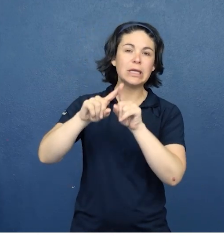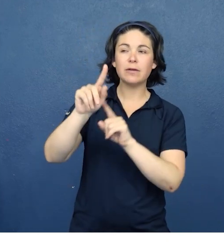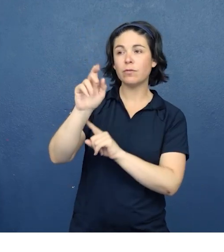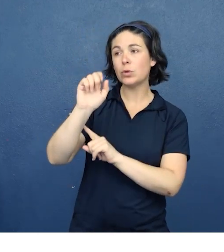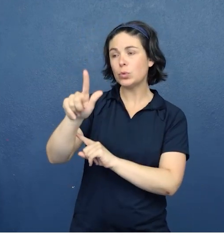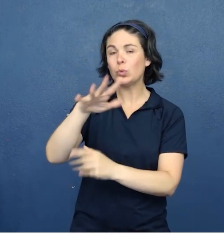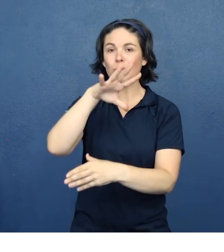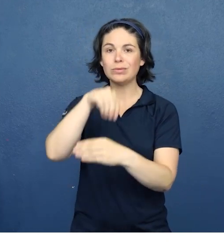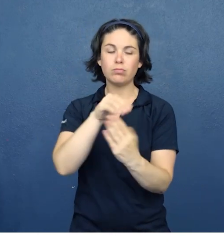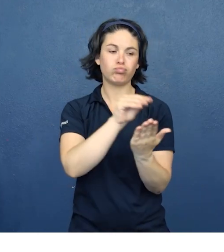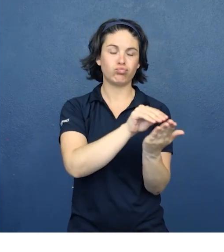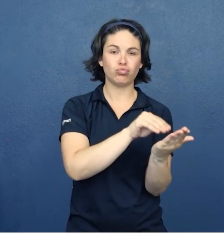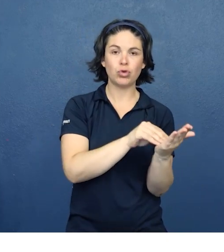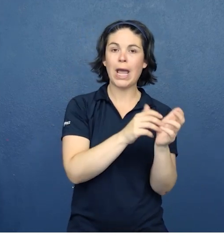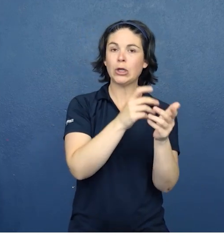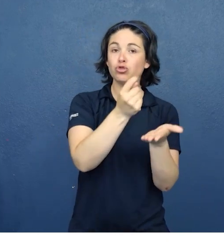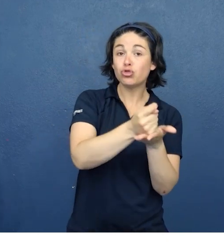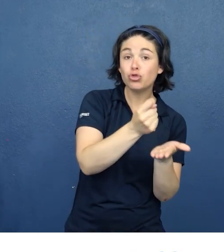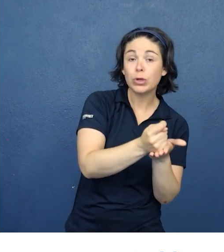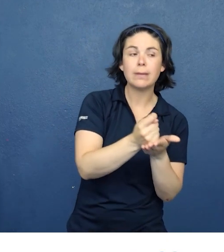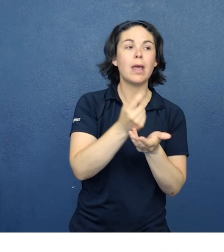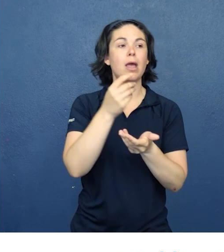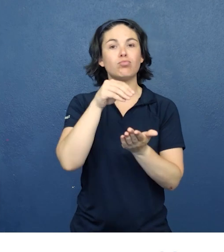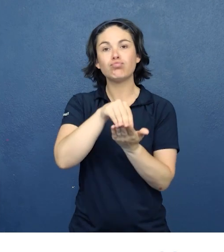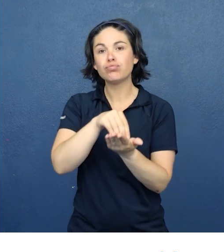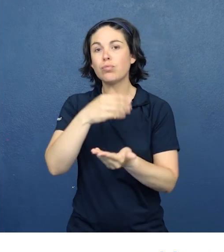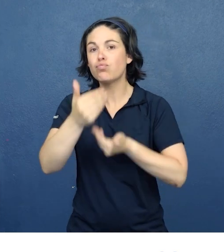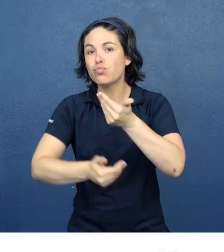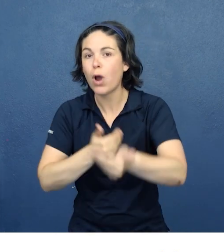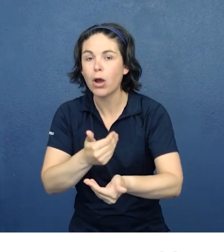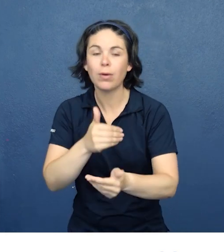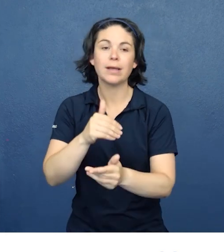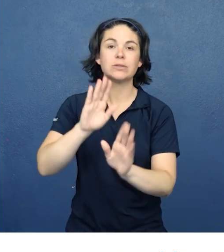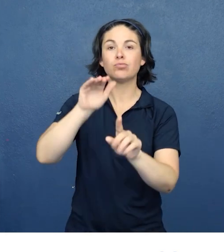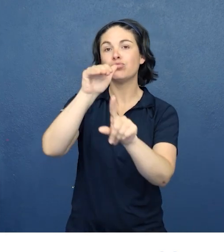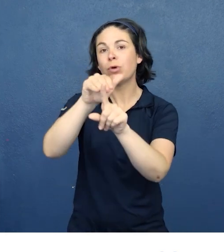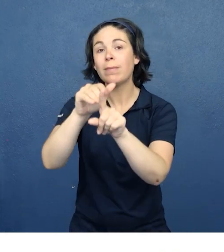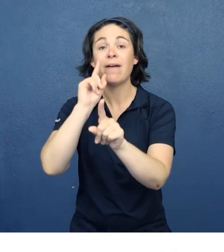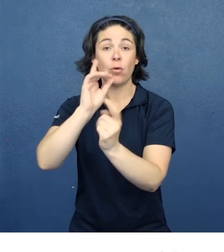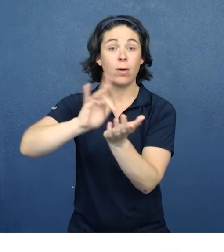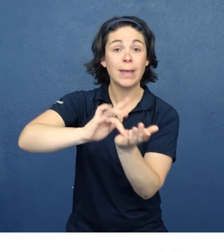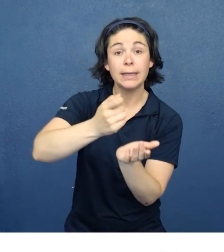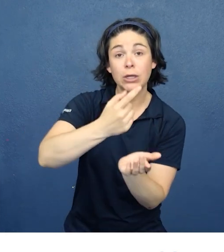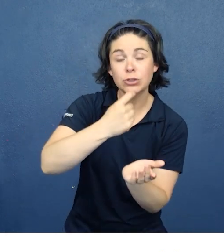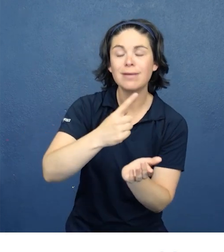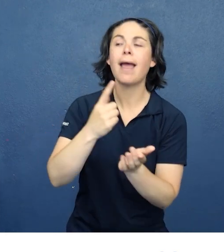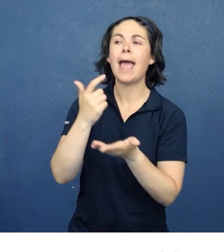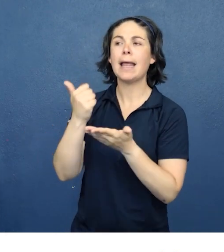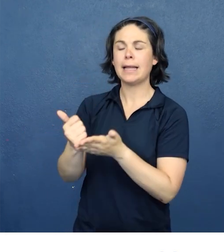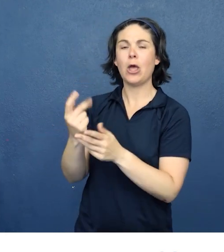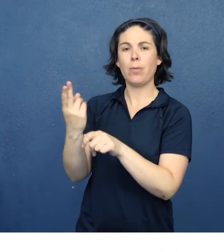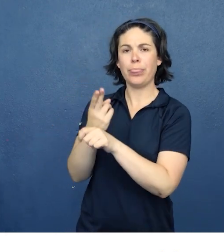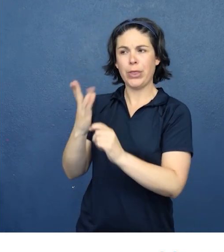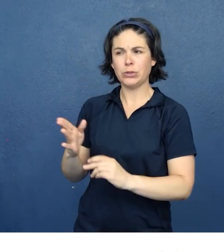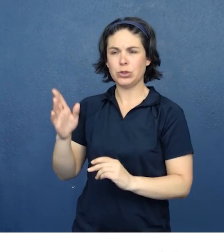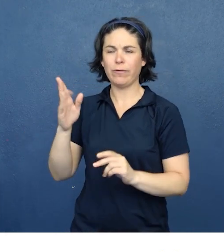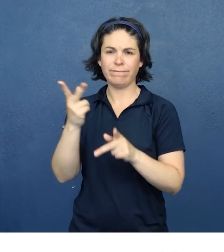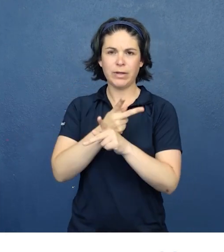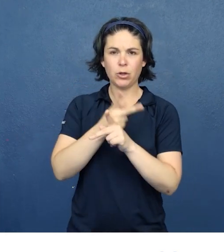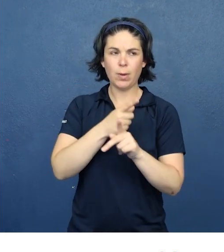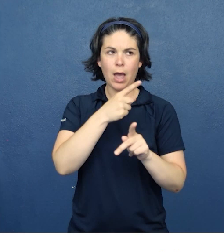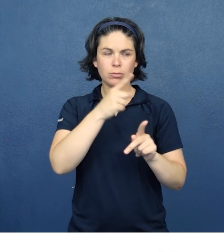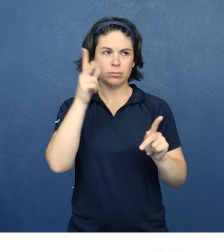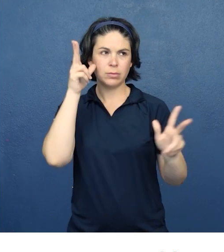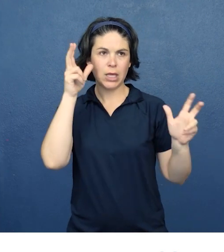that track treatment, progress, provide medication reminders, and help the user discern between